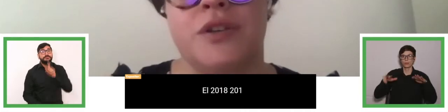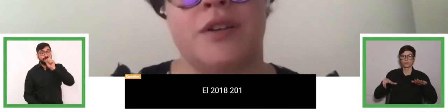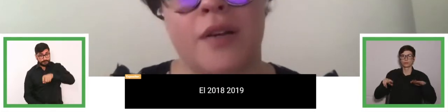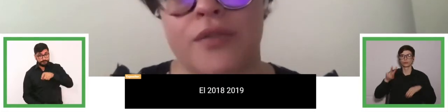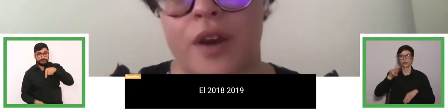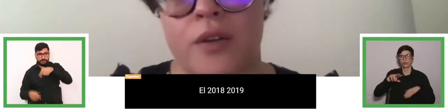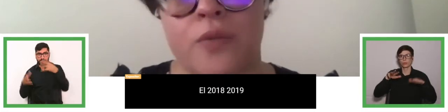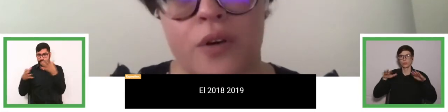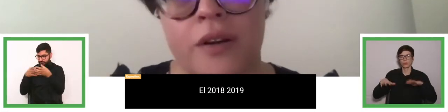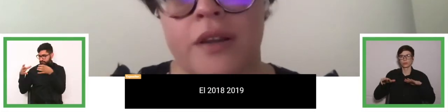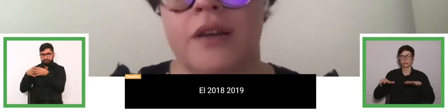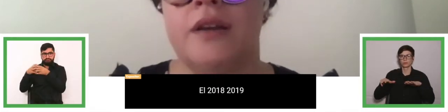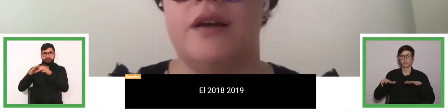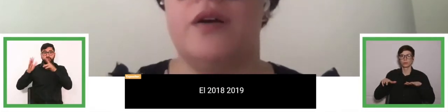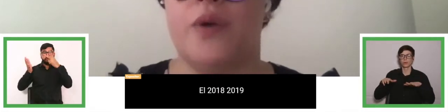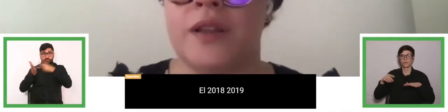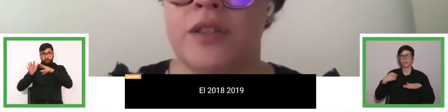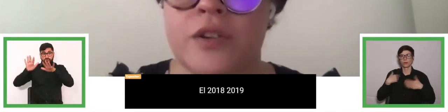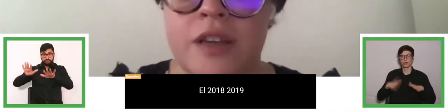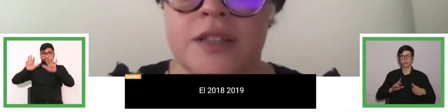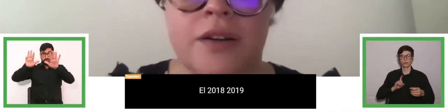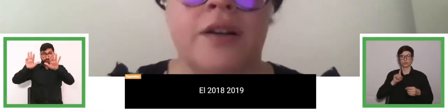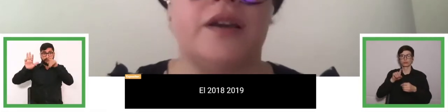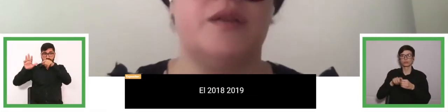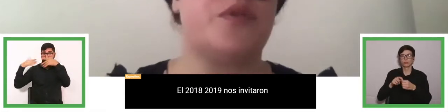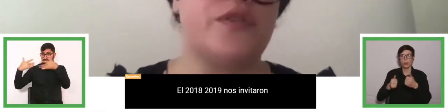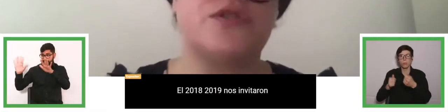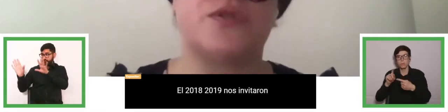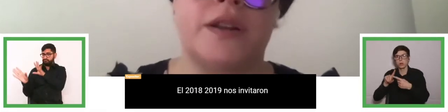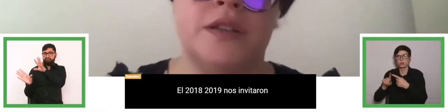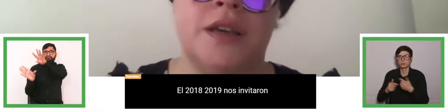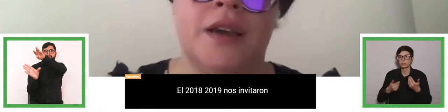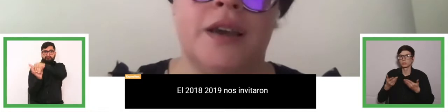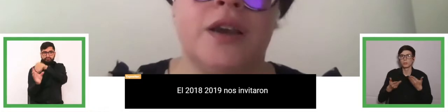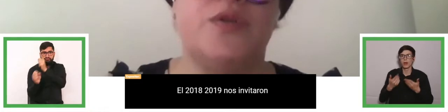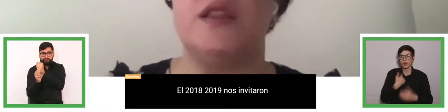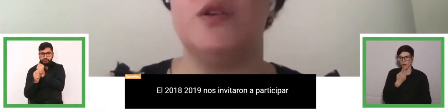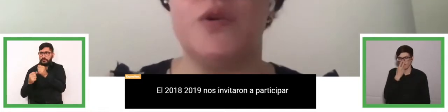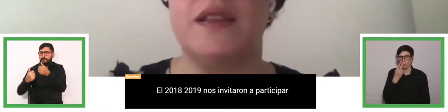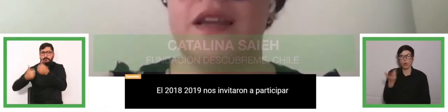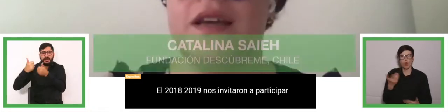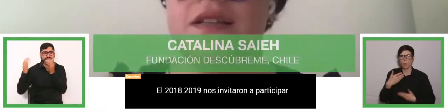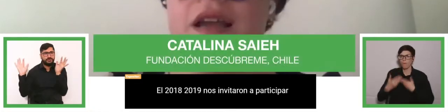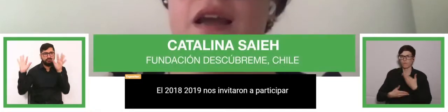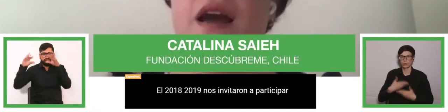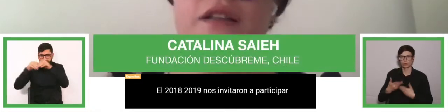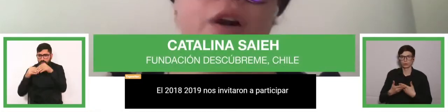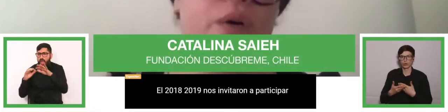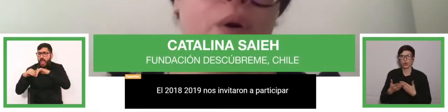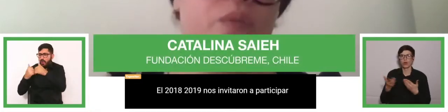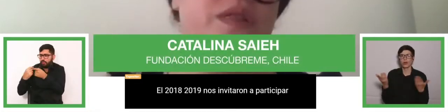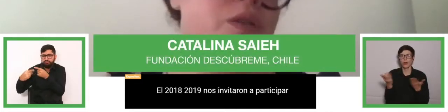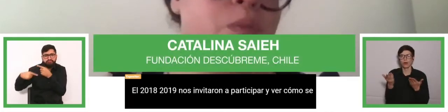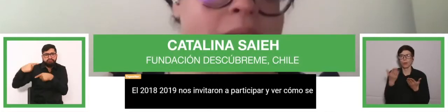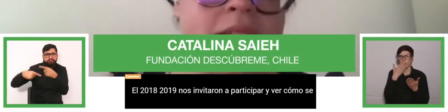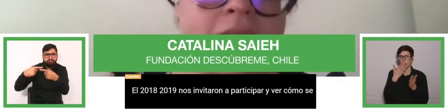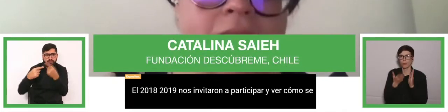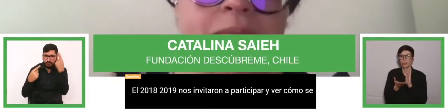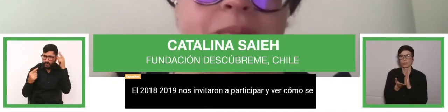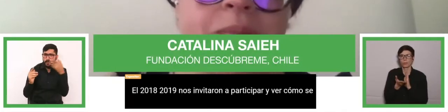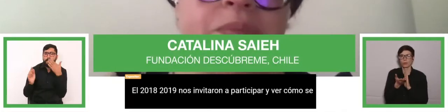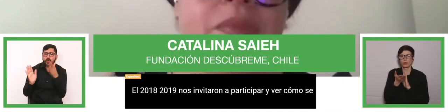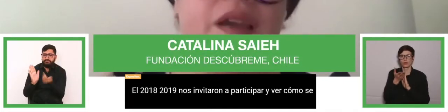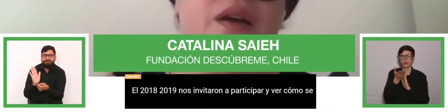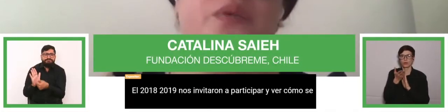helps organizations clarify their work, what their needs are, improve their strategy, create new ideas, and go home with a